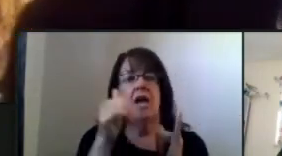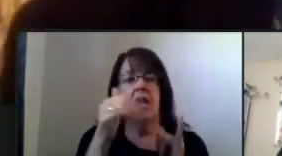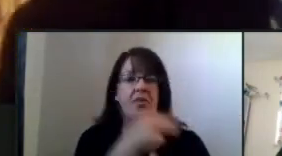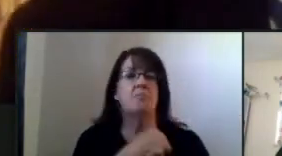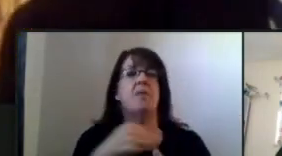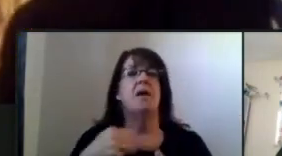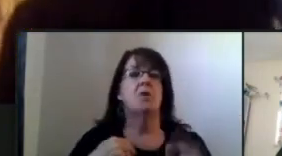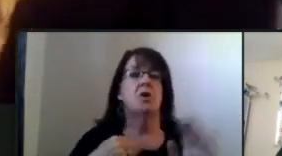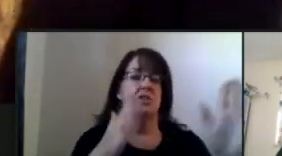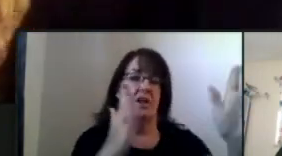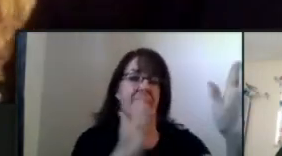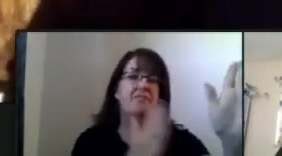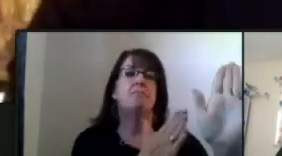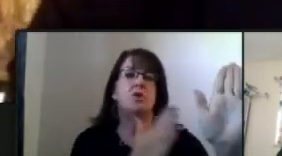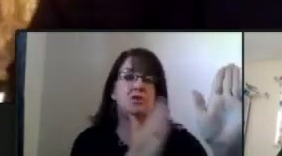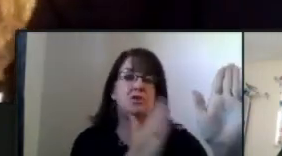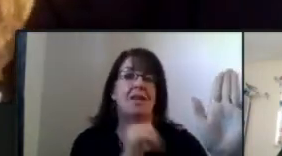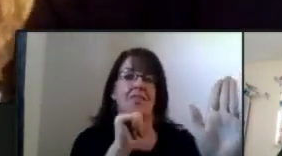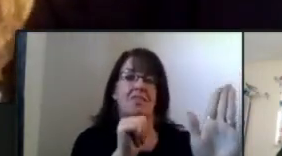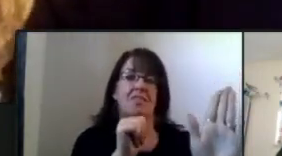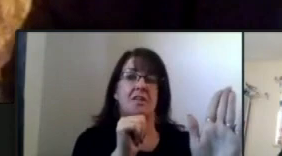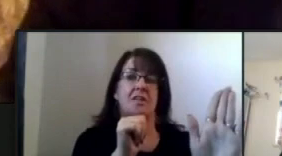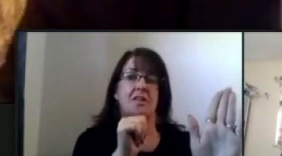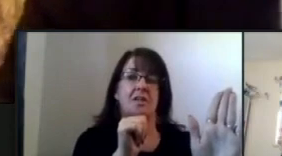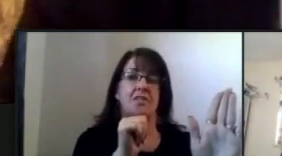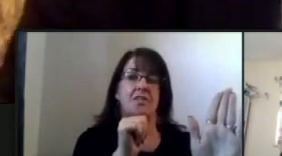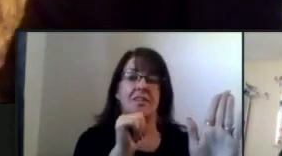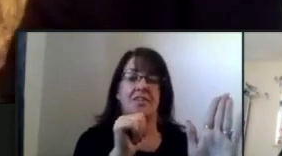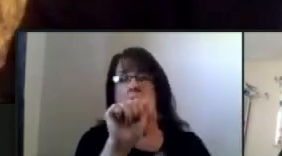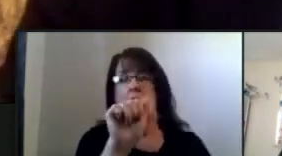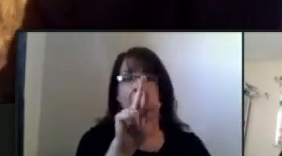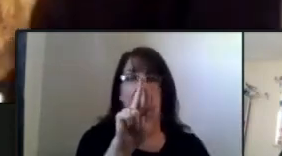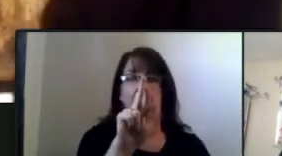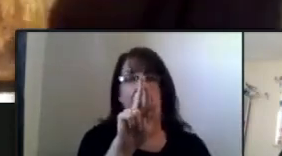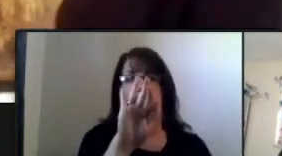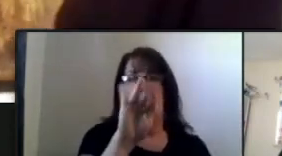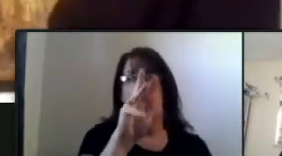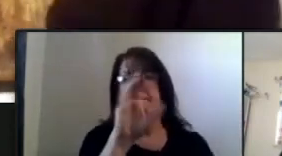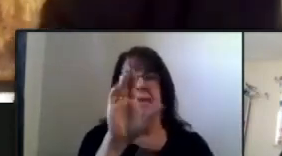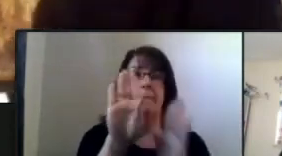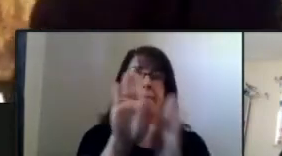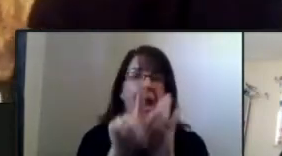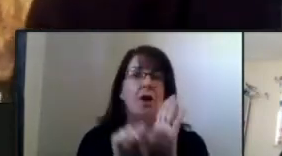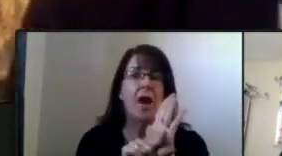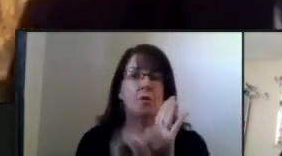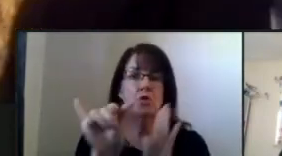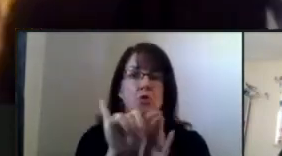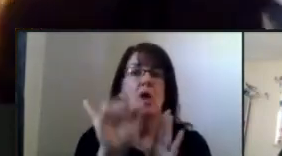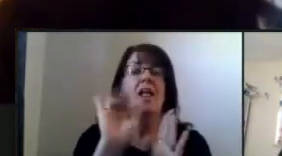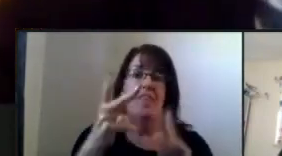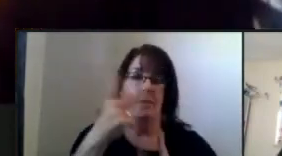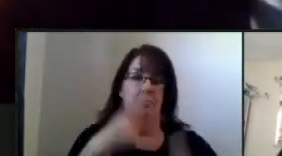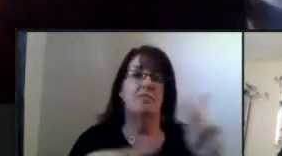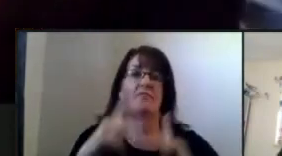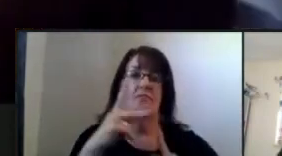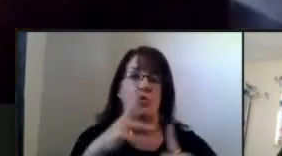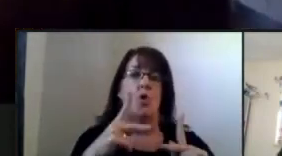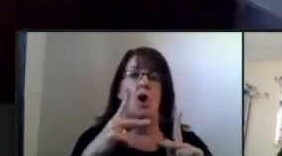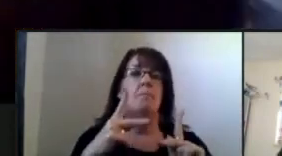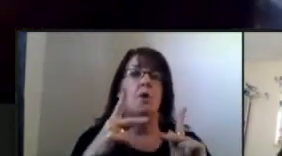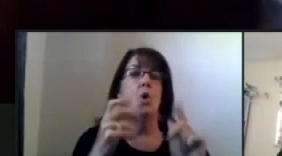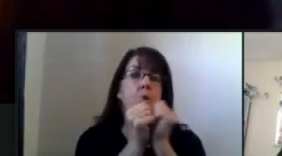orchestra who are not of of Arab background that perform and work regularly with the